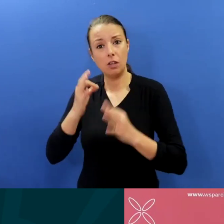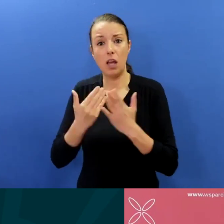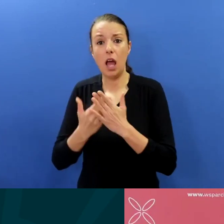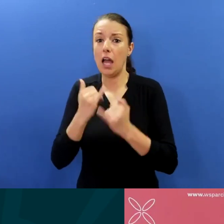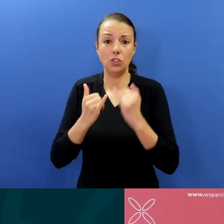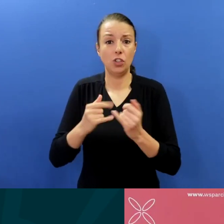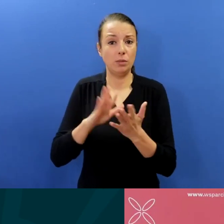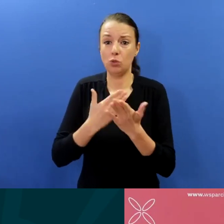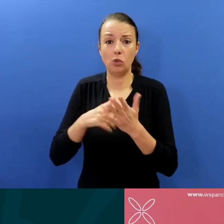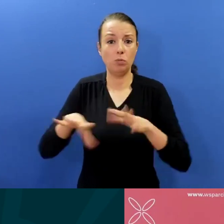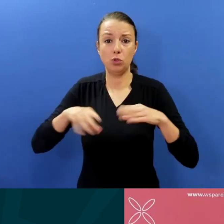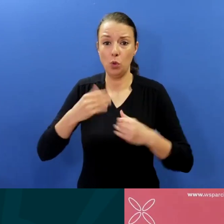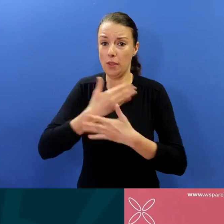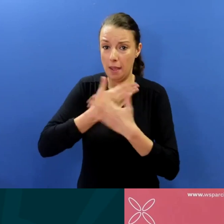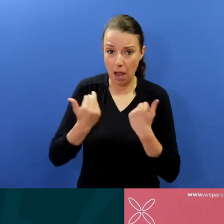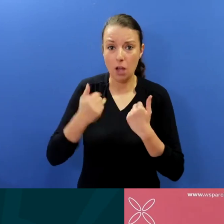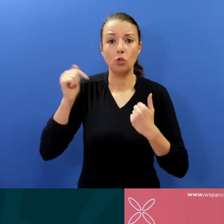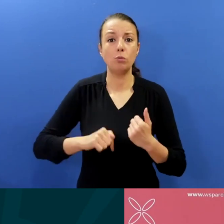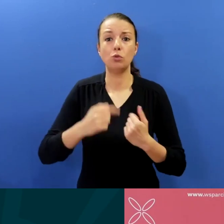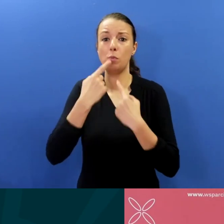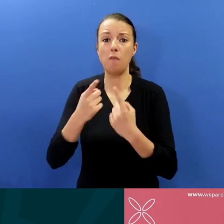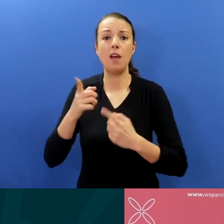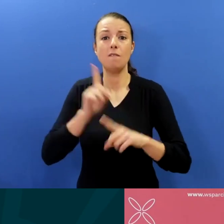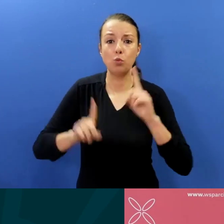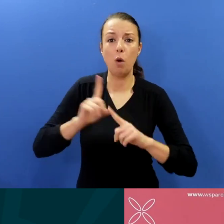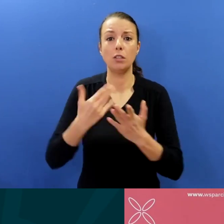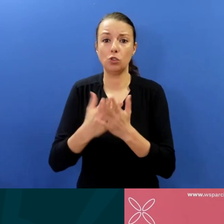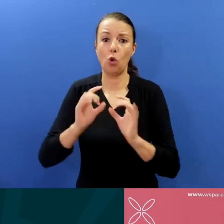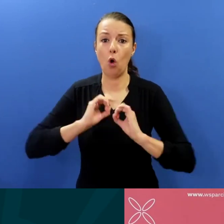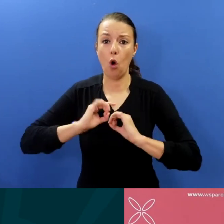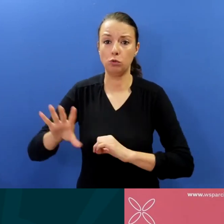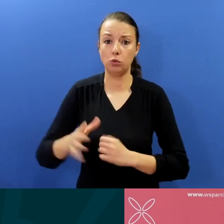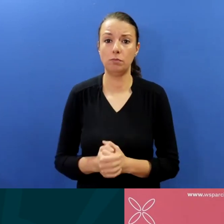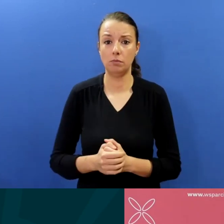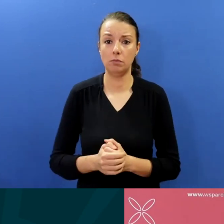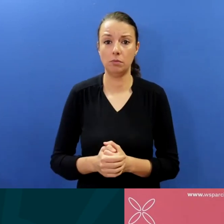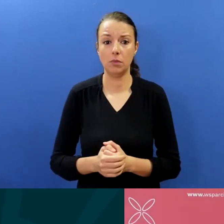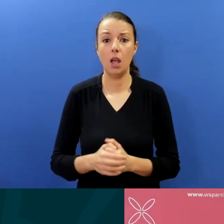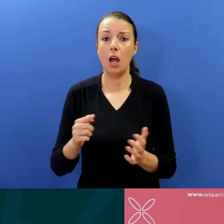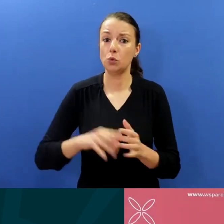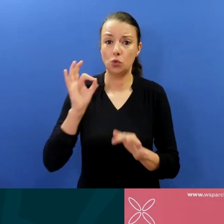the Citizen Assembly on this why, but it's not binding. Of course,